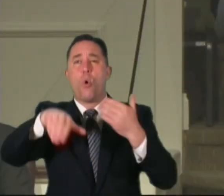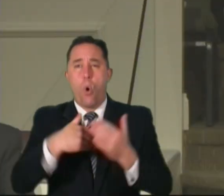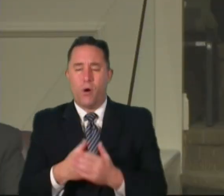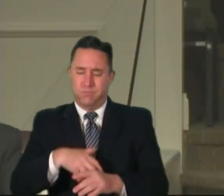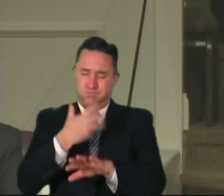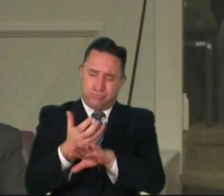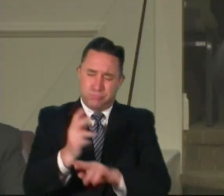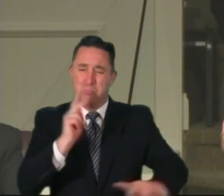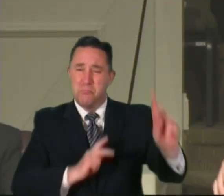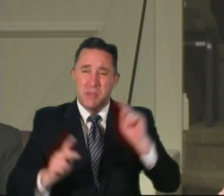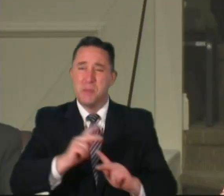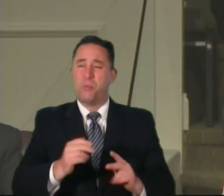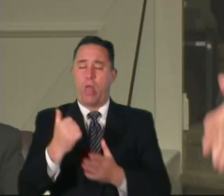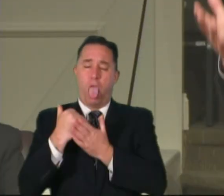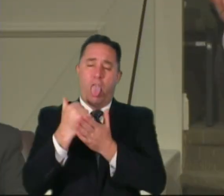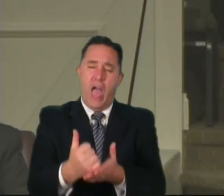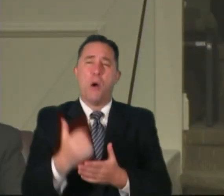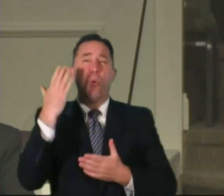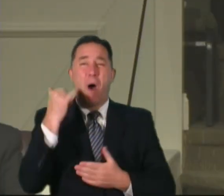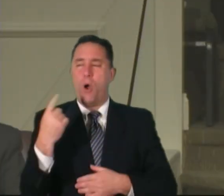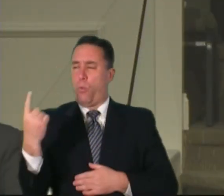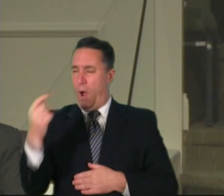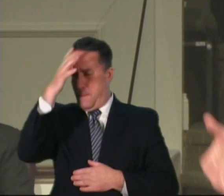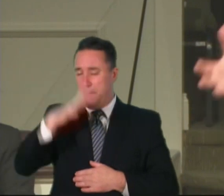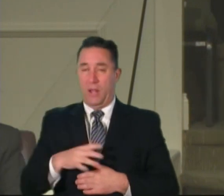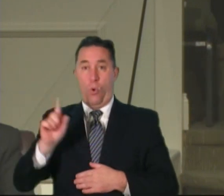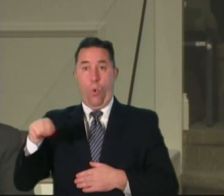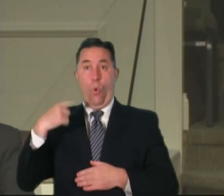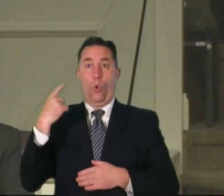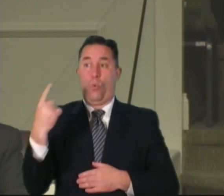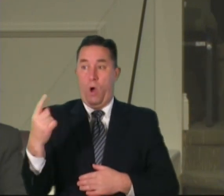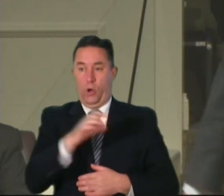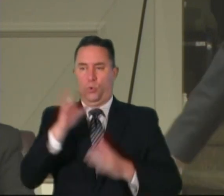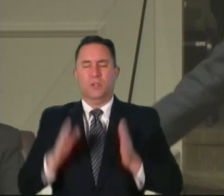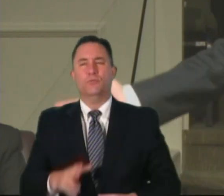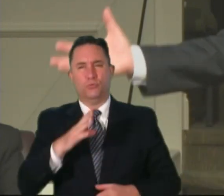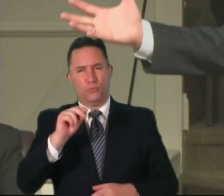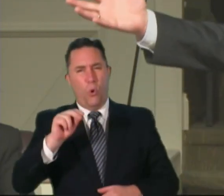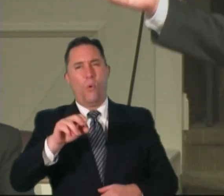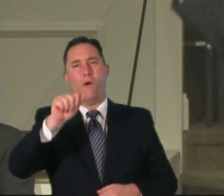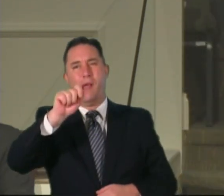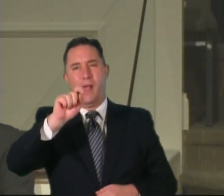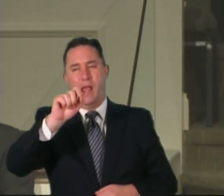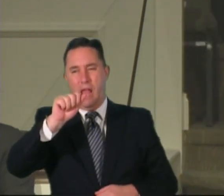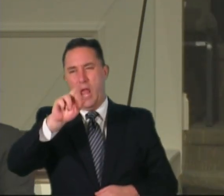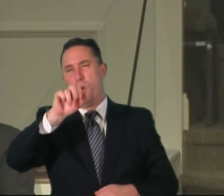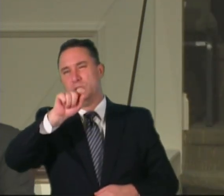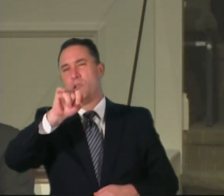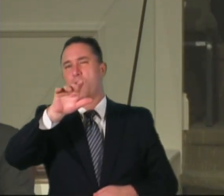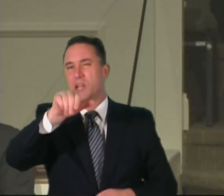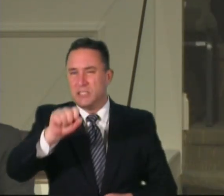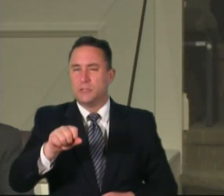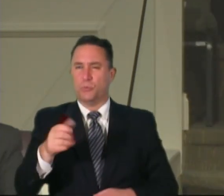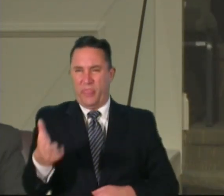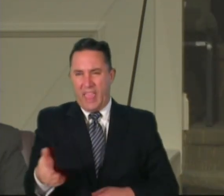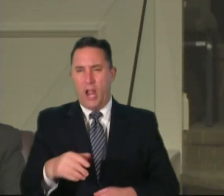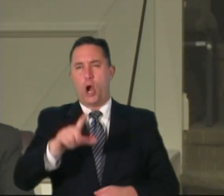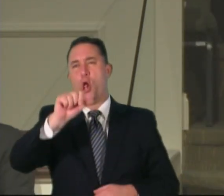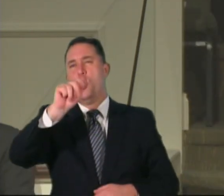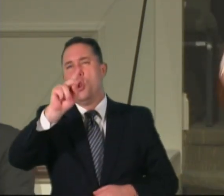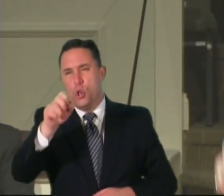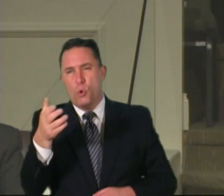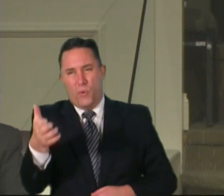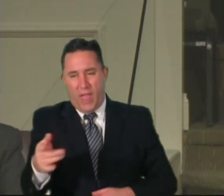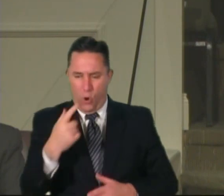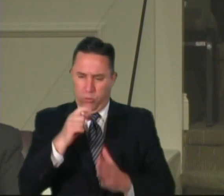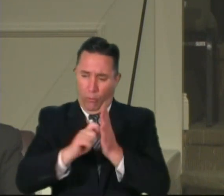helped because of one man. Now, he wasn't the only Christian. Aristarchus was on board. Aristarchus, as well as Dr. Luke, who was recording